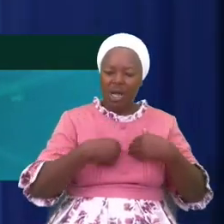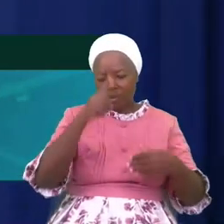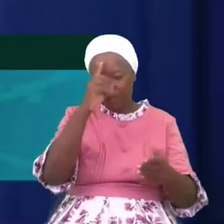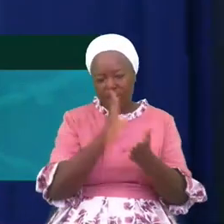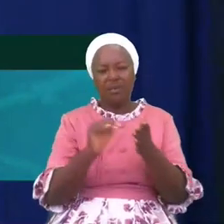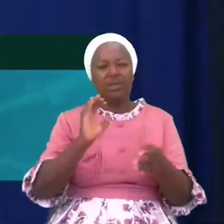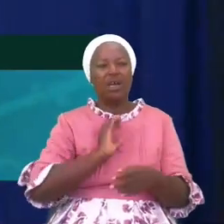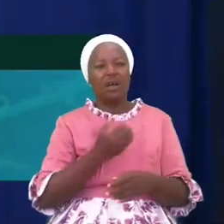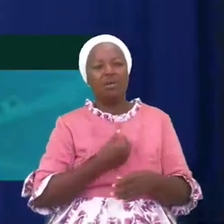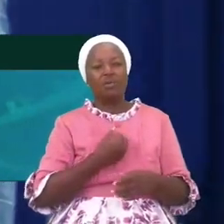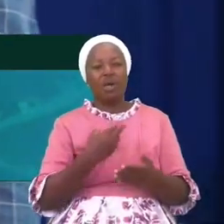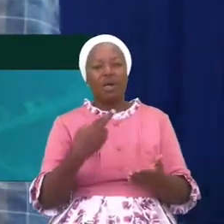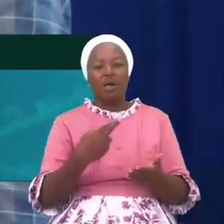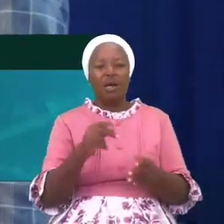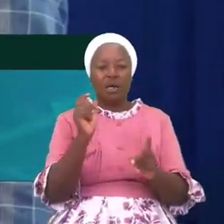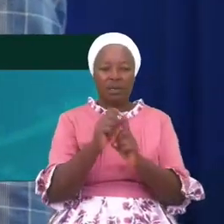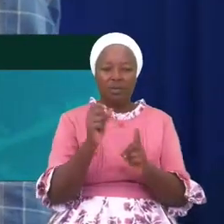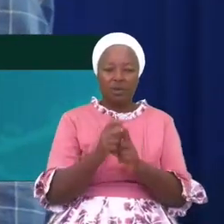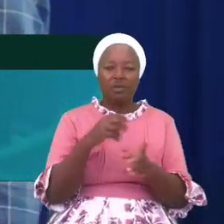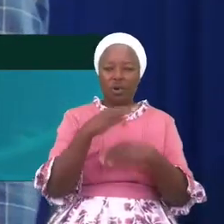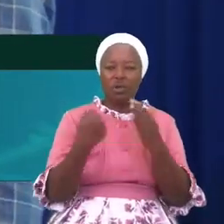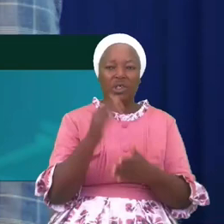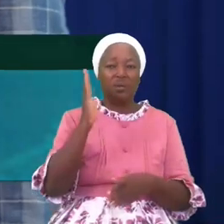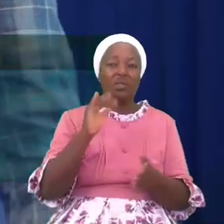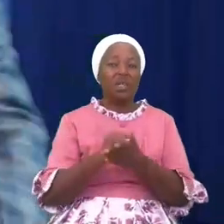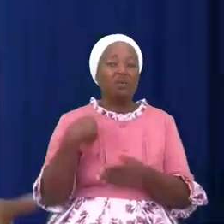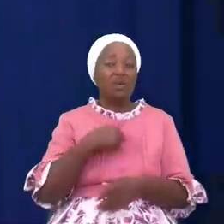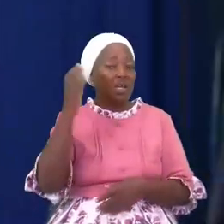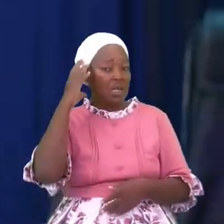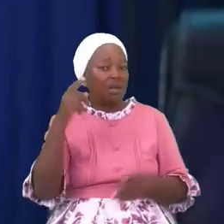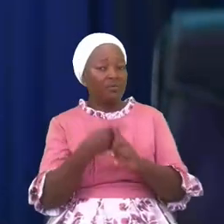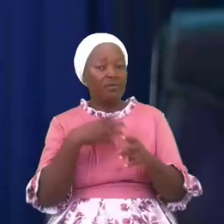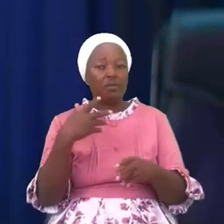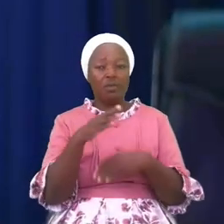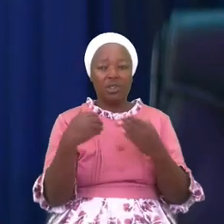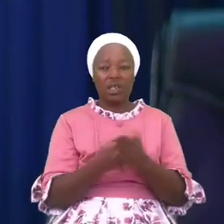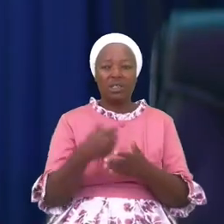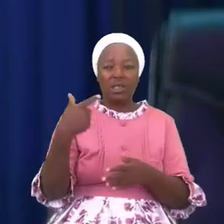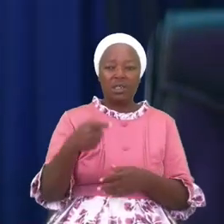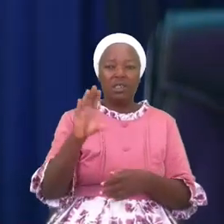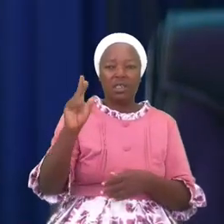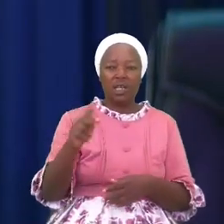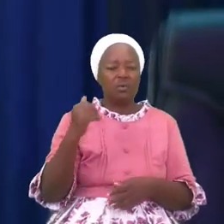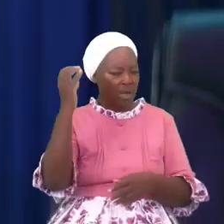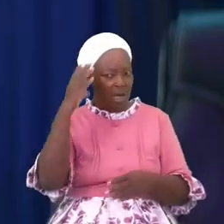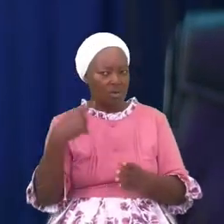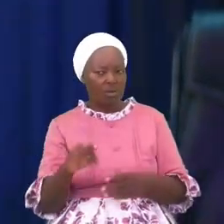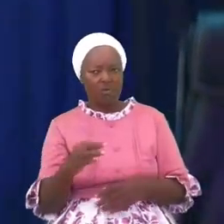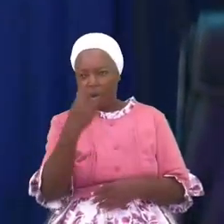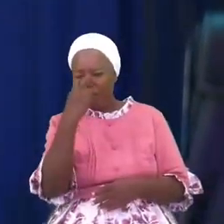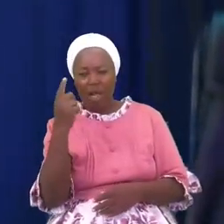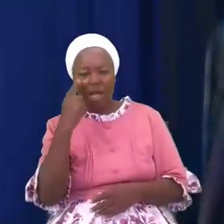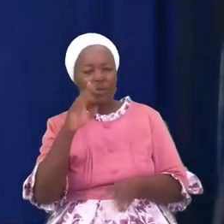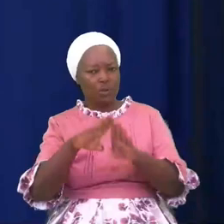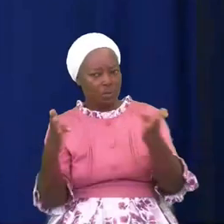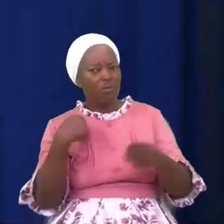hearing from the GCK, we've heard of blind eyes opening, we've heard of the lame rising up and walking, and